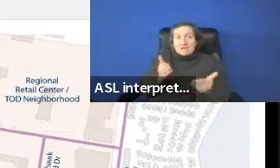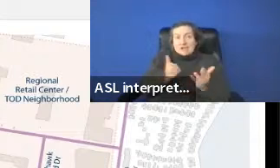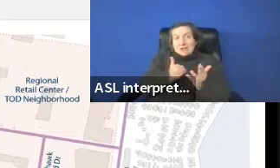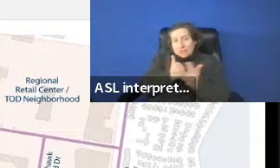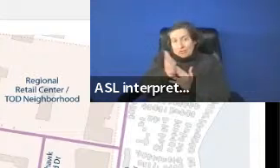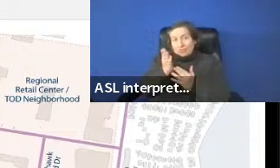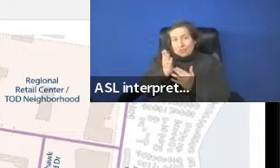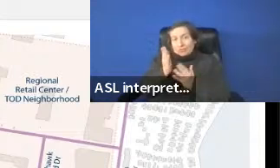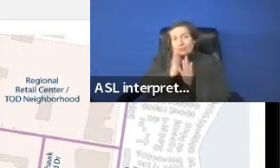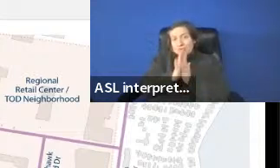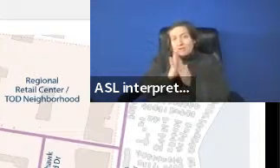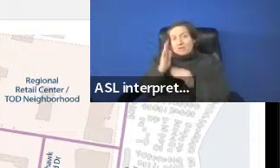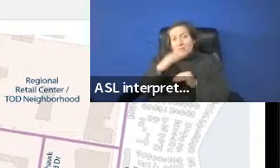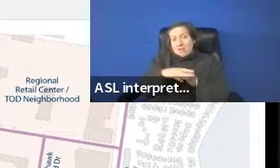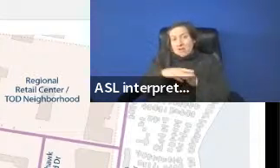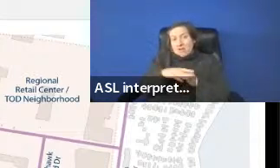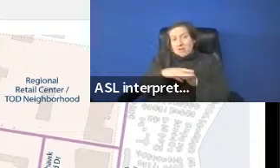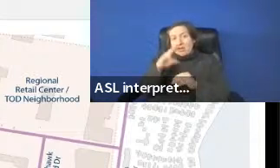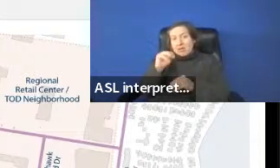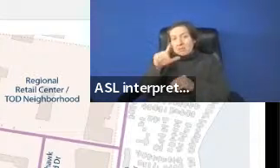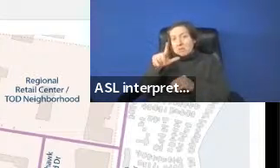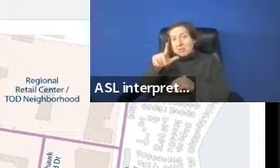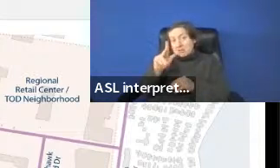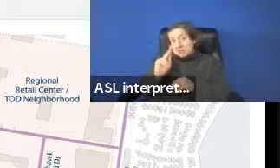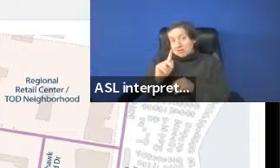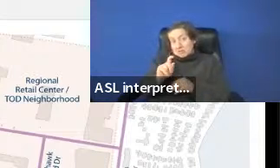traffic on MLK.